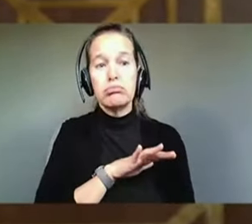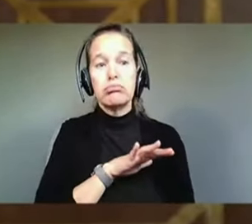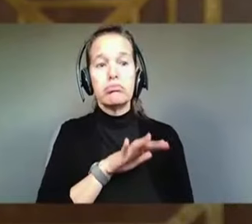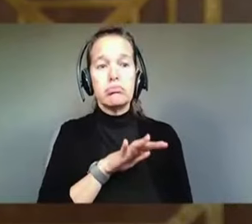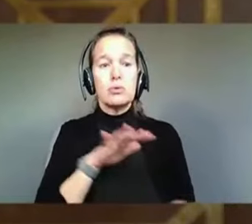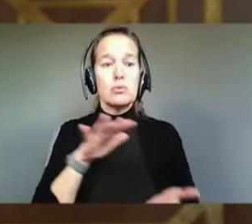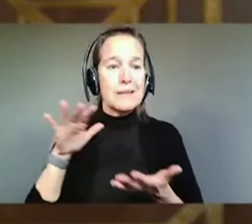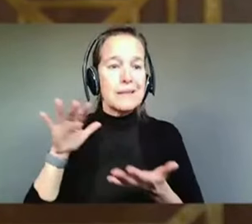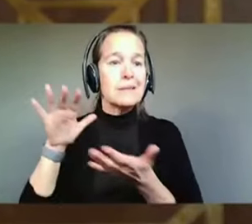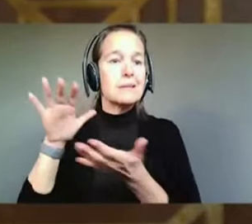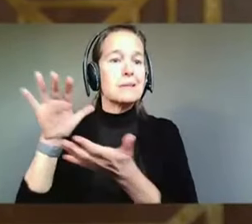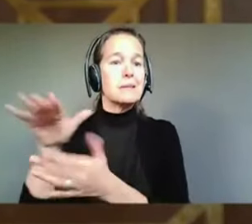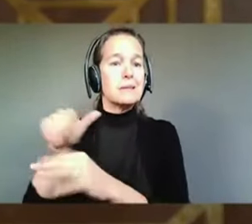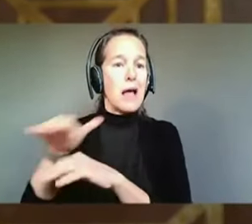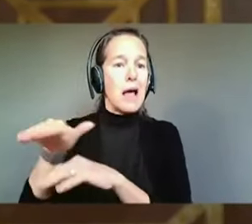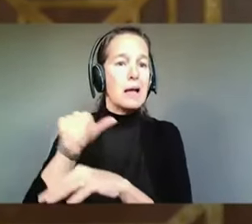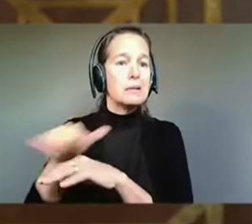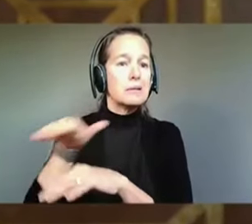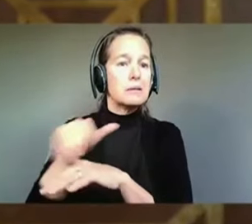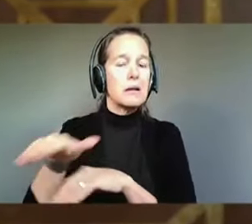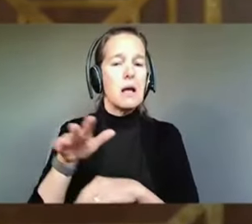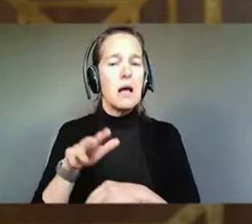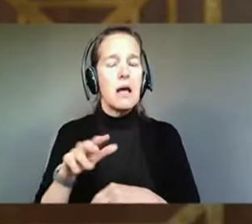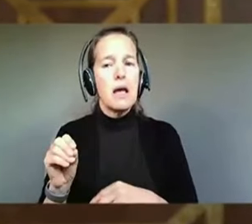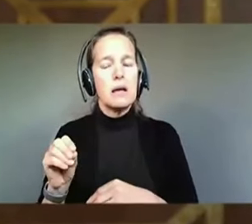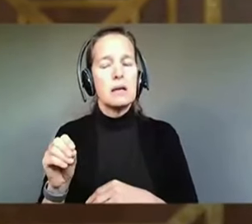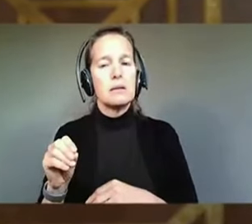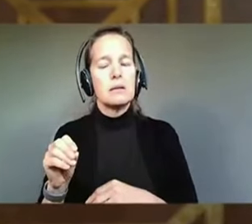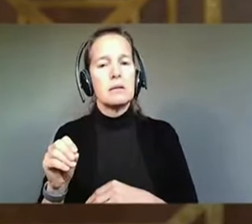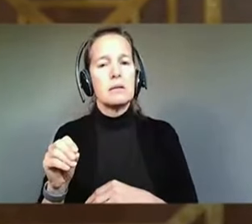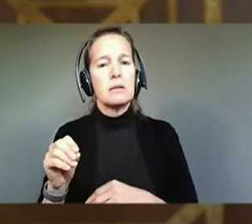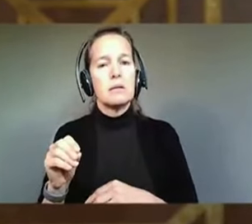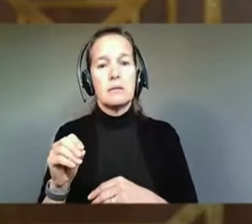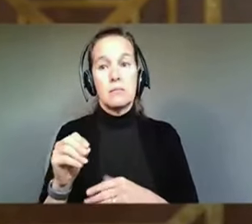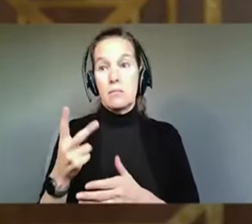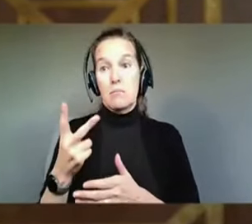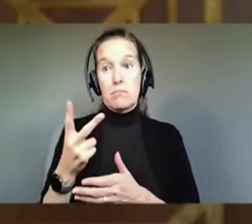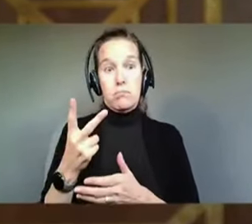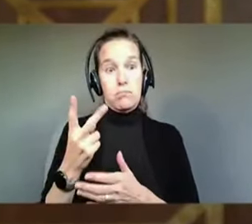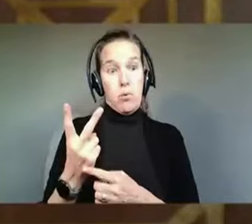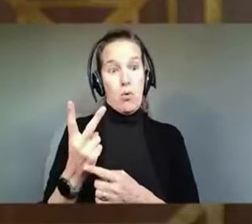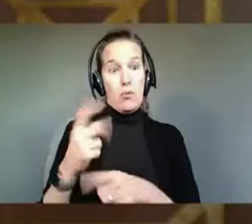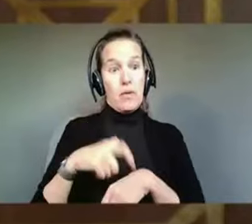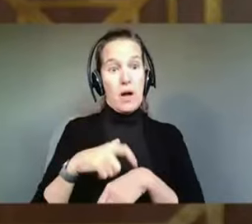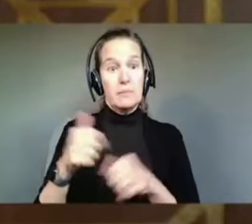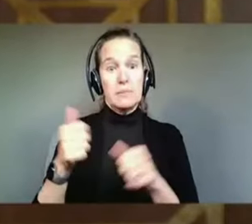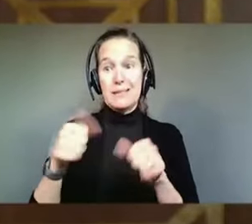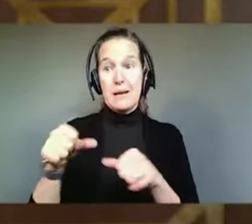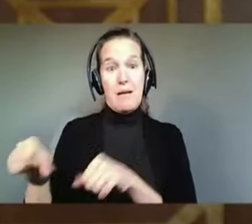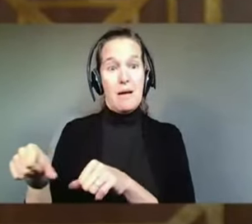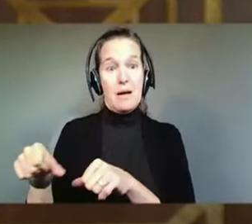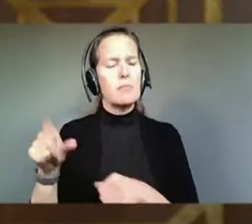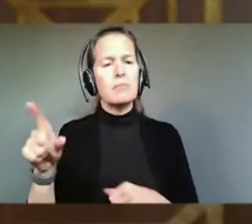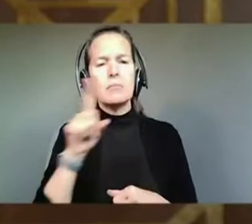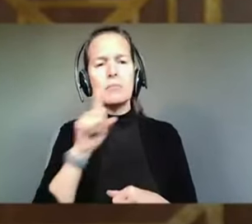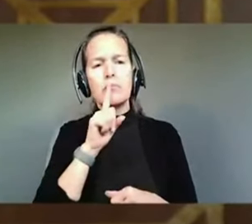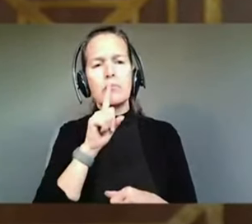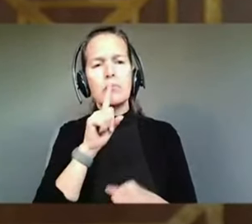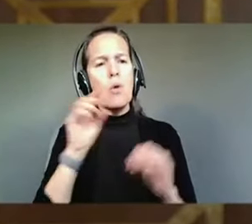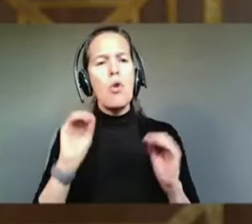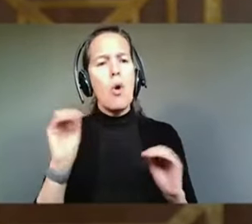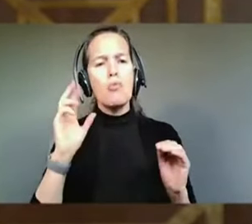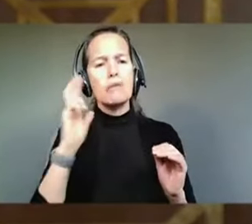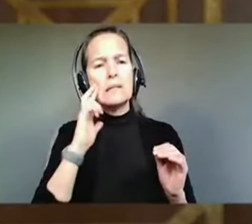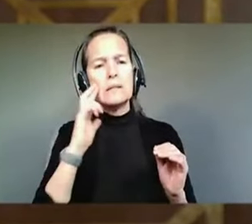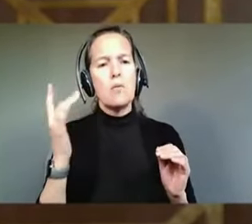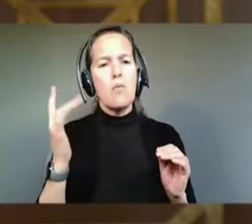and, you know, both times I was denied, SSDI doesn't give specific reasons why you were